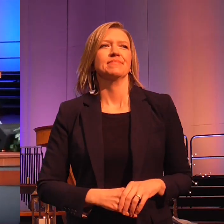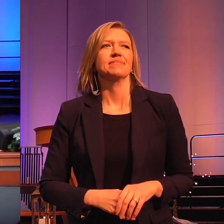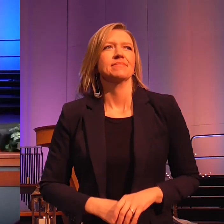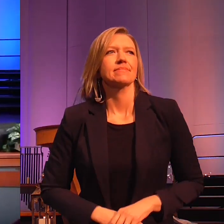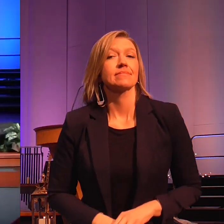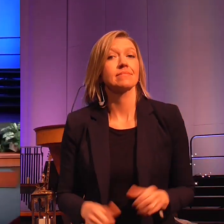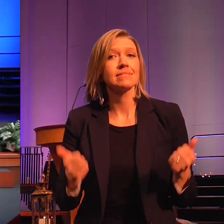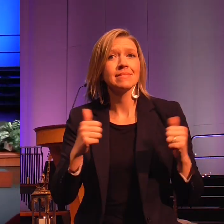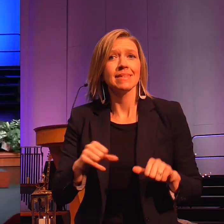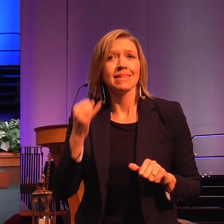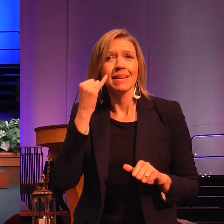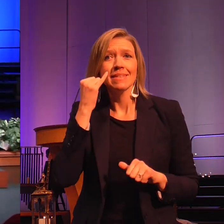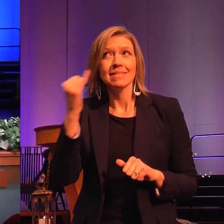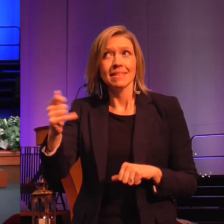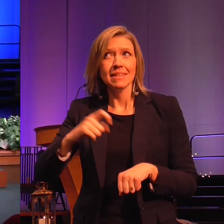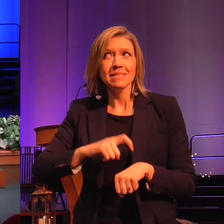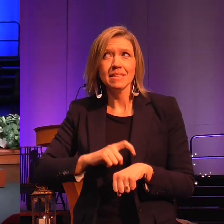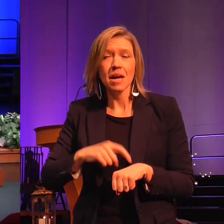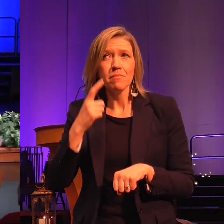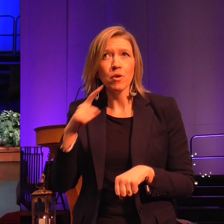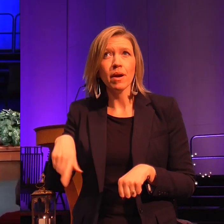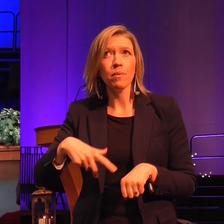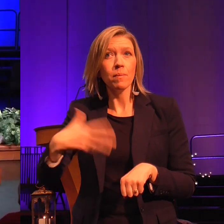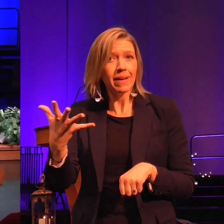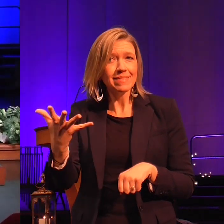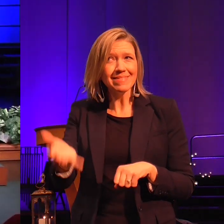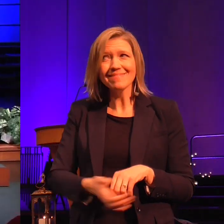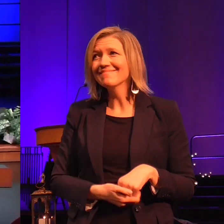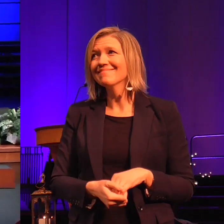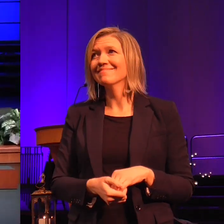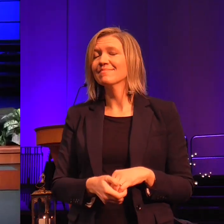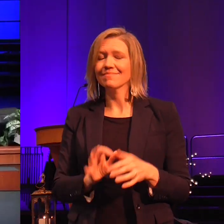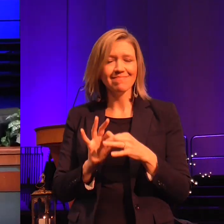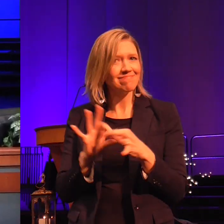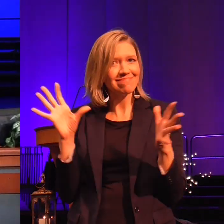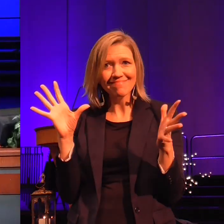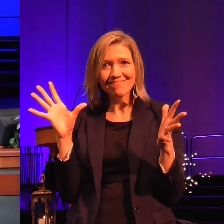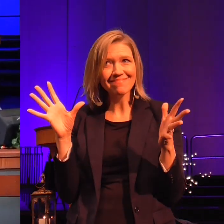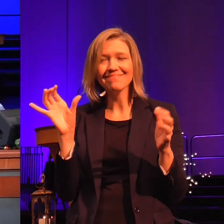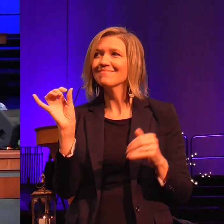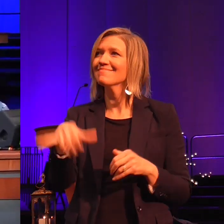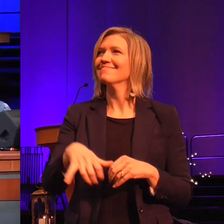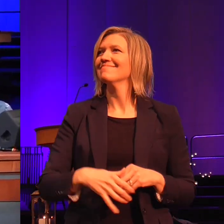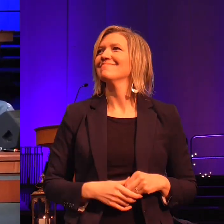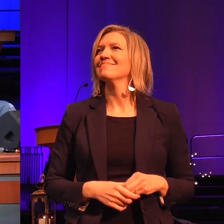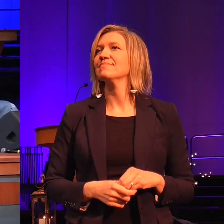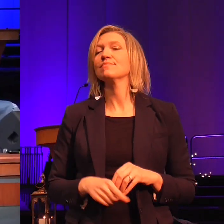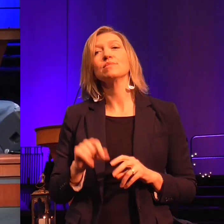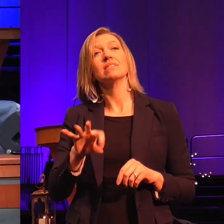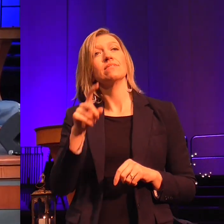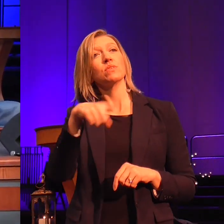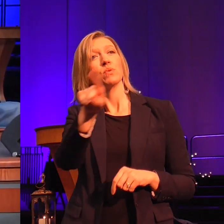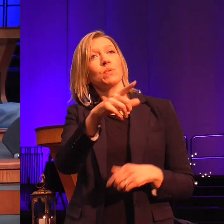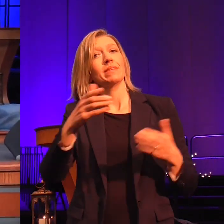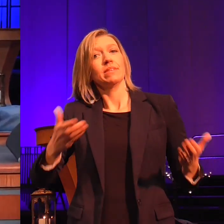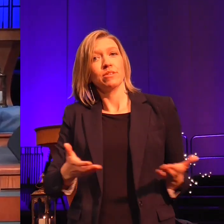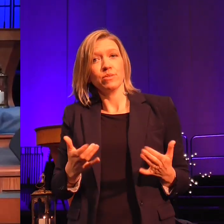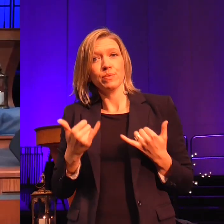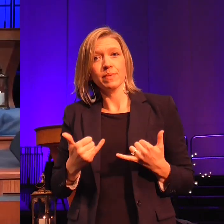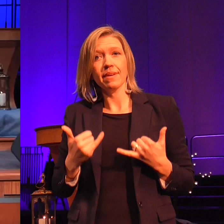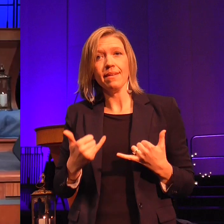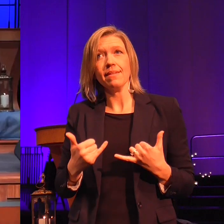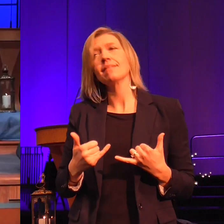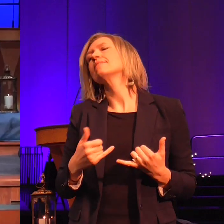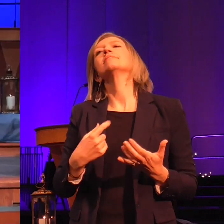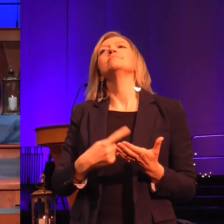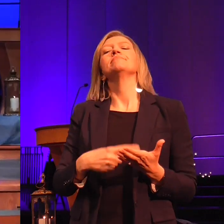Any idea what it might be time for? Time for the letting go. If you're here today, we are in